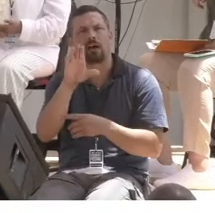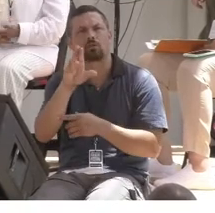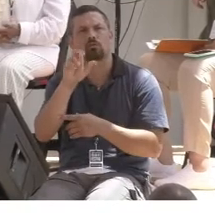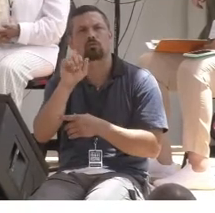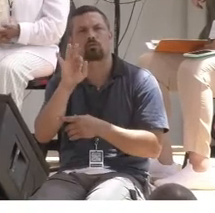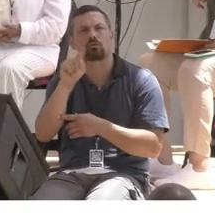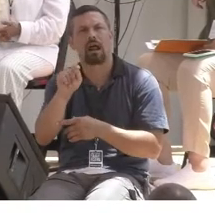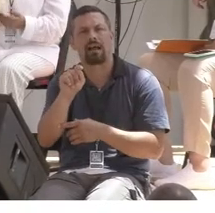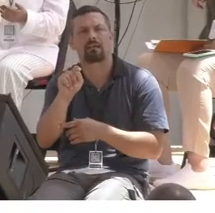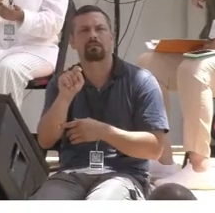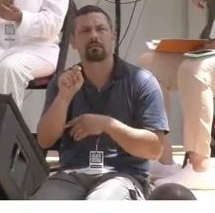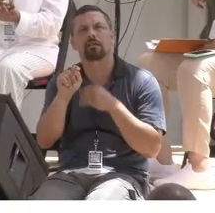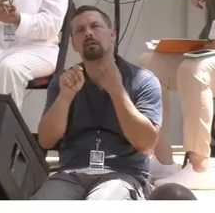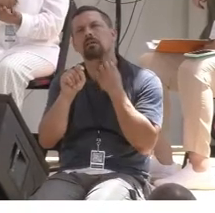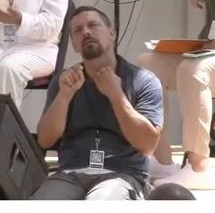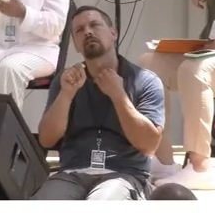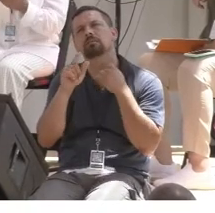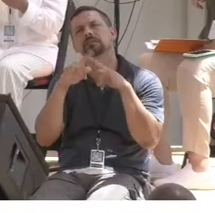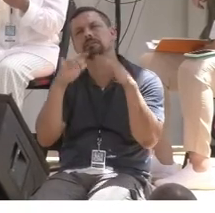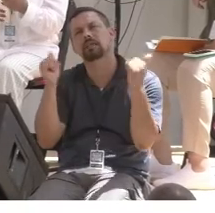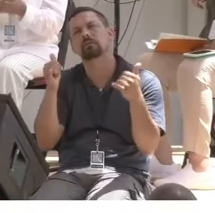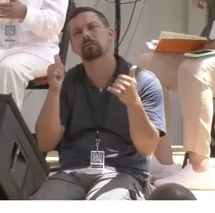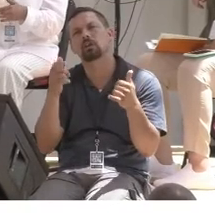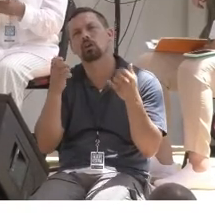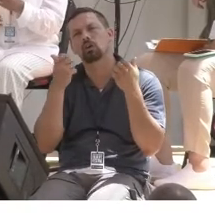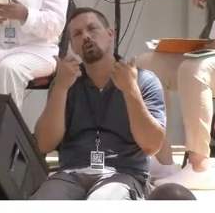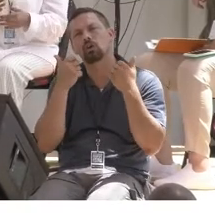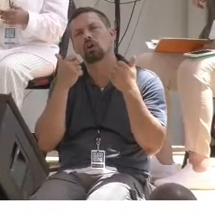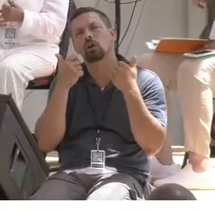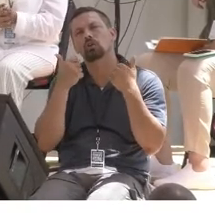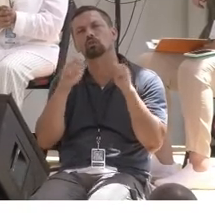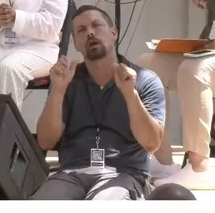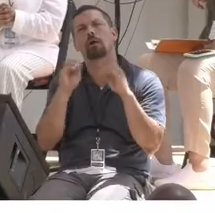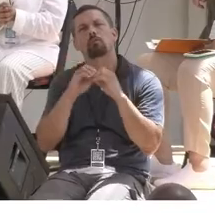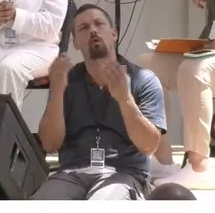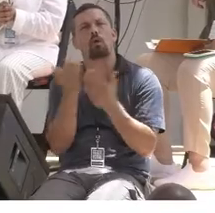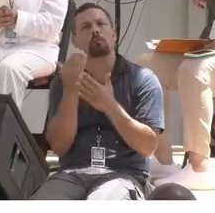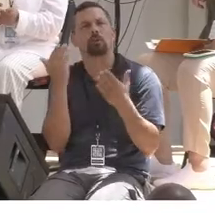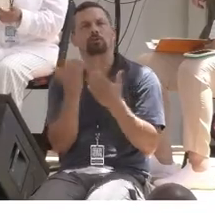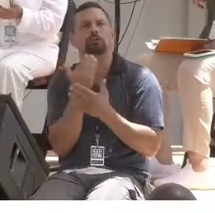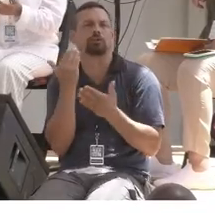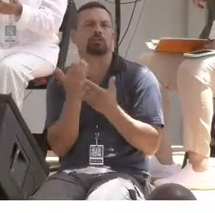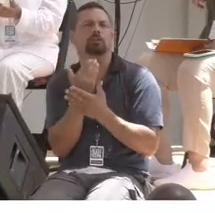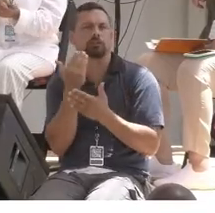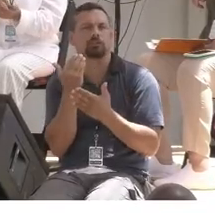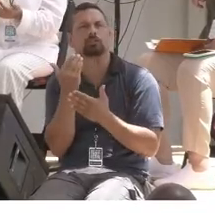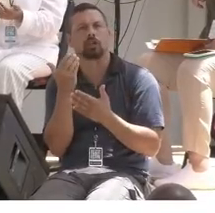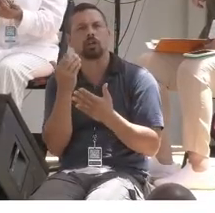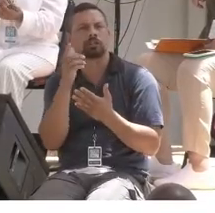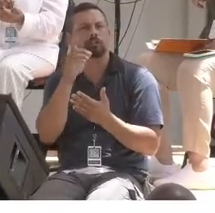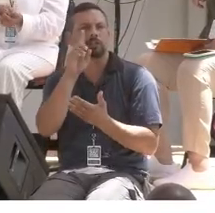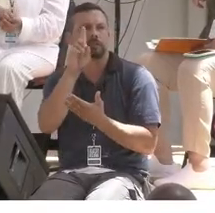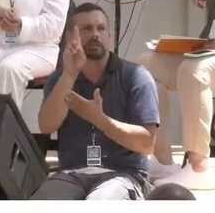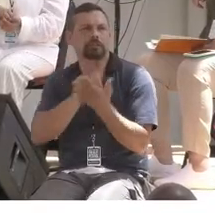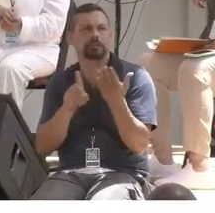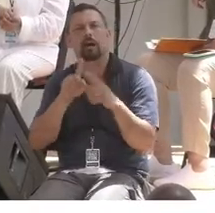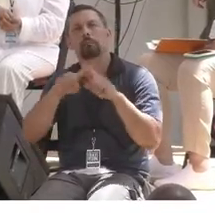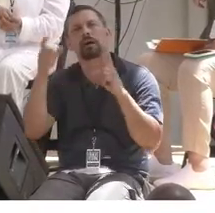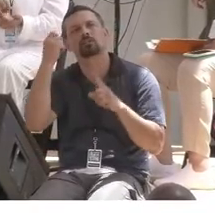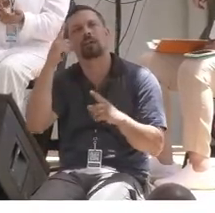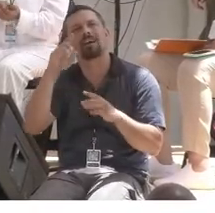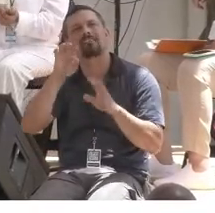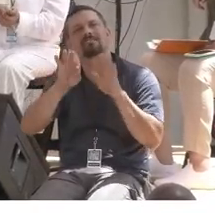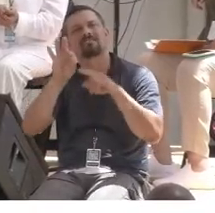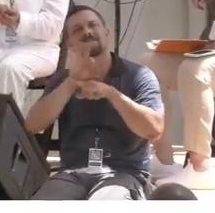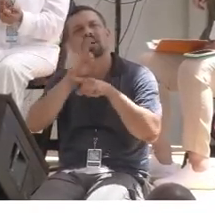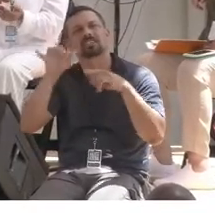keeping it alive. But they're also changing it into more modern and contemporary way, but the function is still the same. So